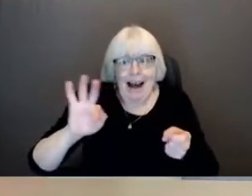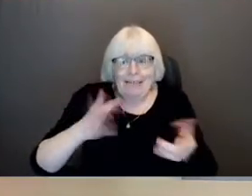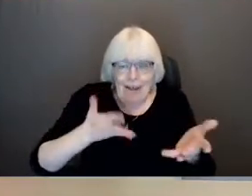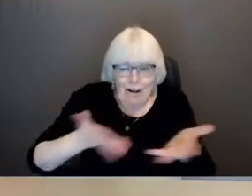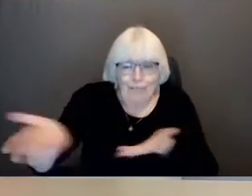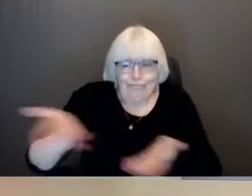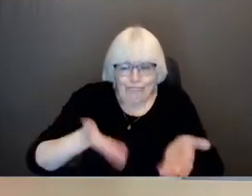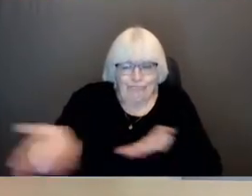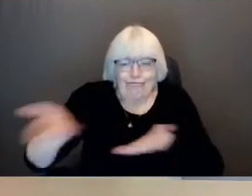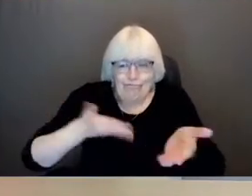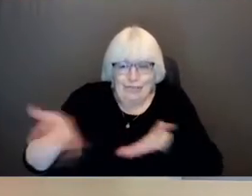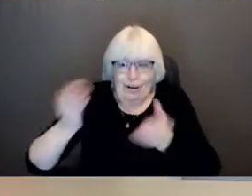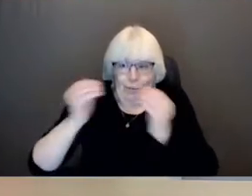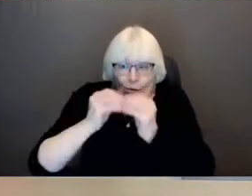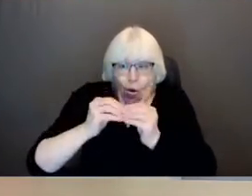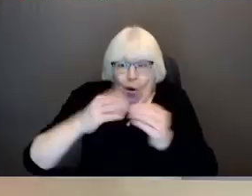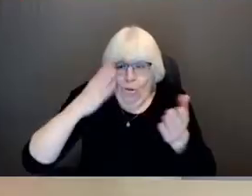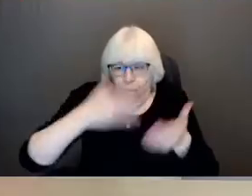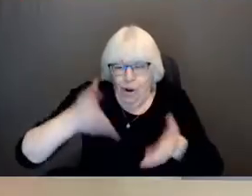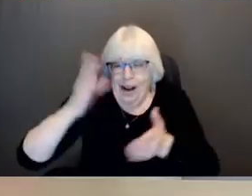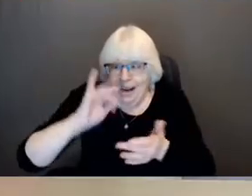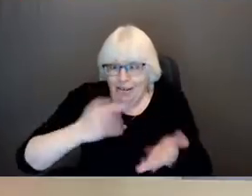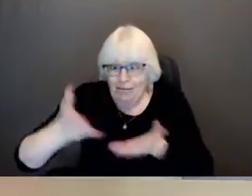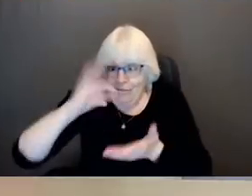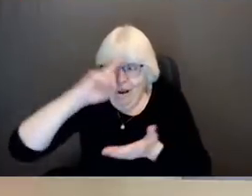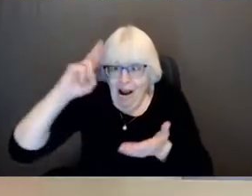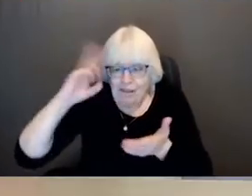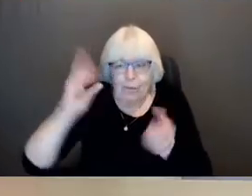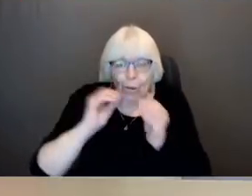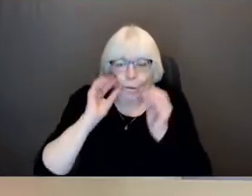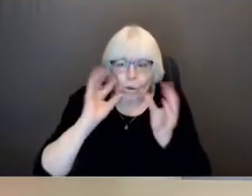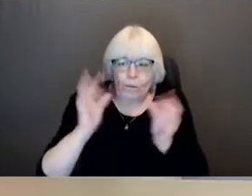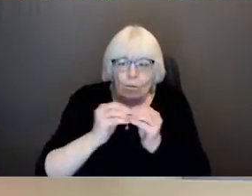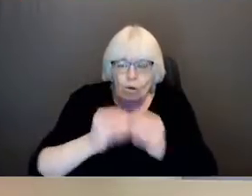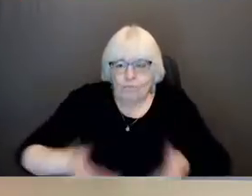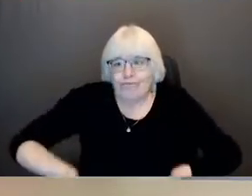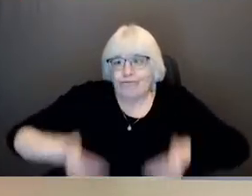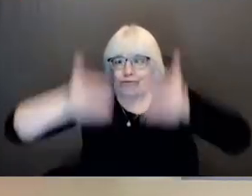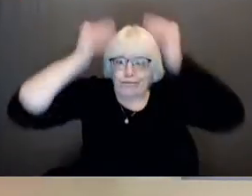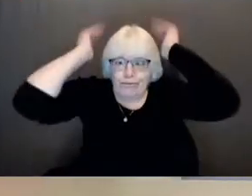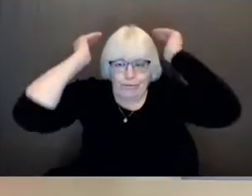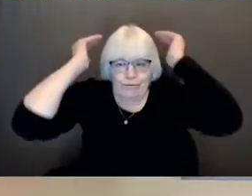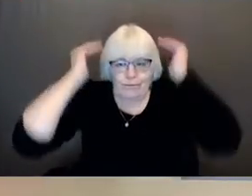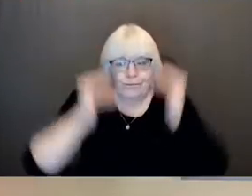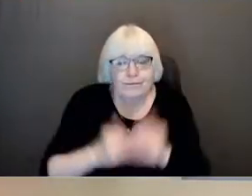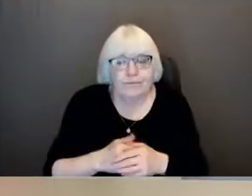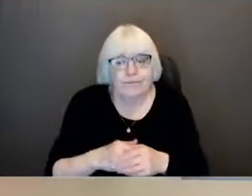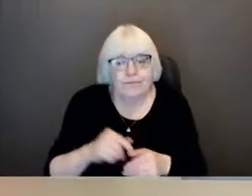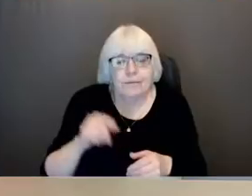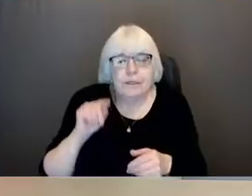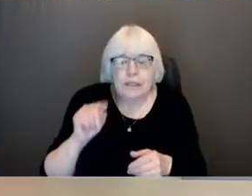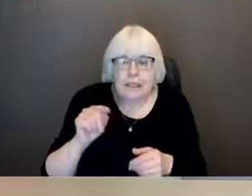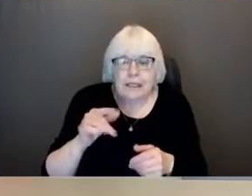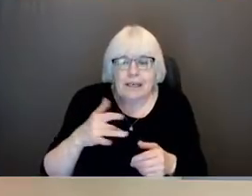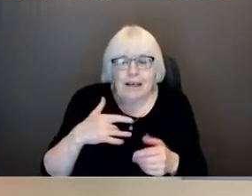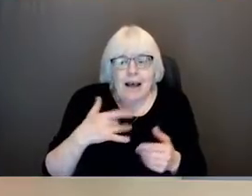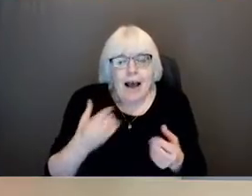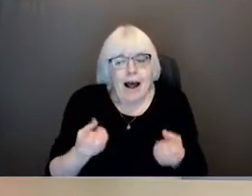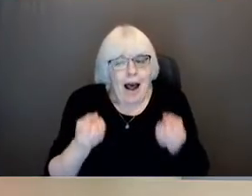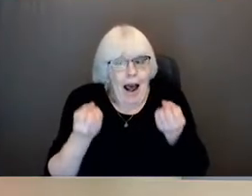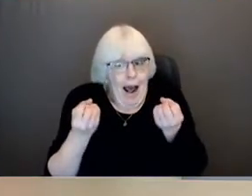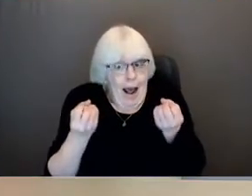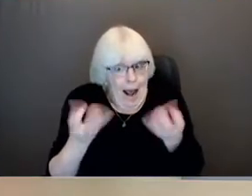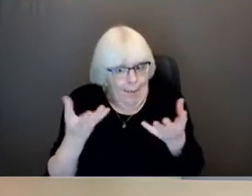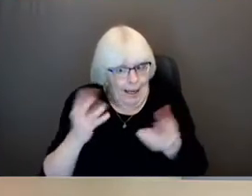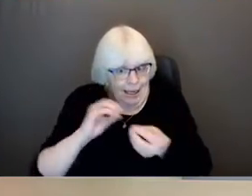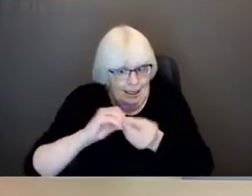are the hospitalizations lag in terms of their high numbers a few weeks behind our highest